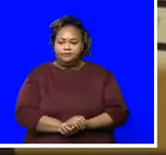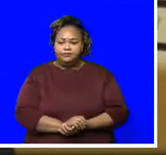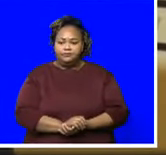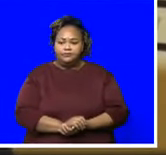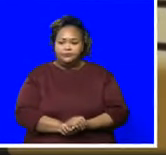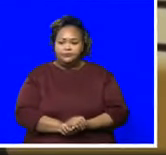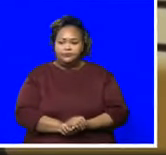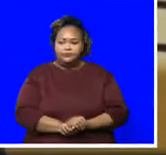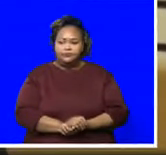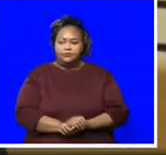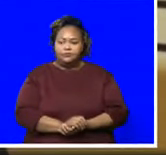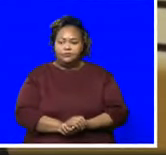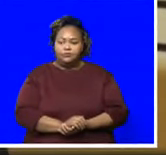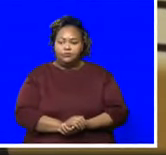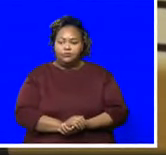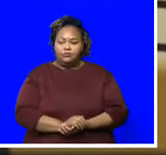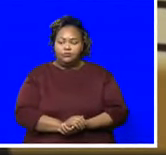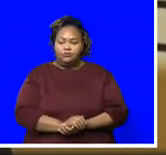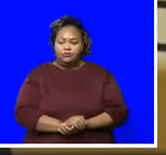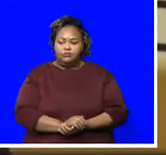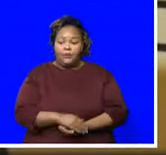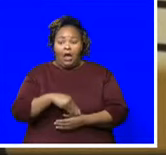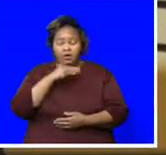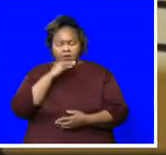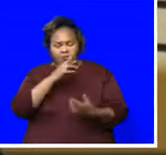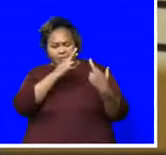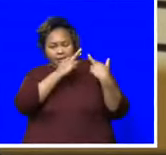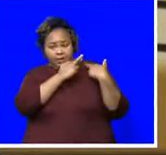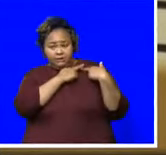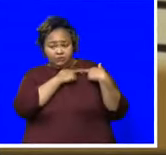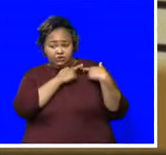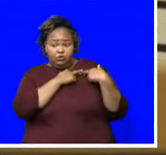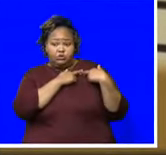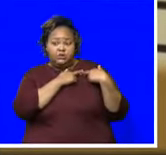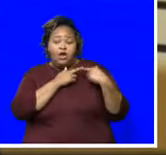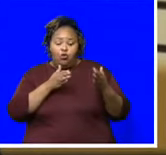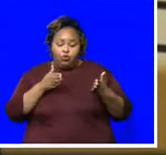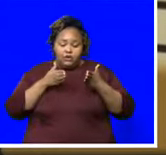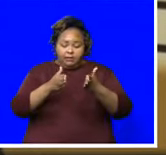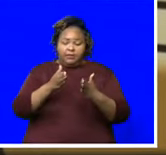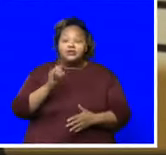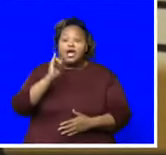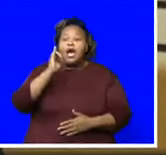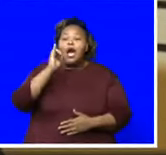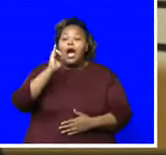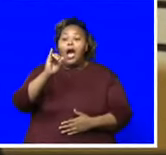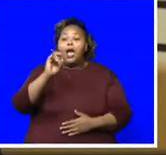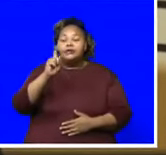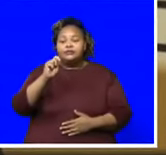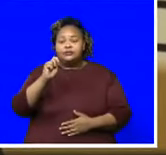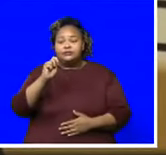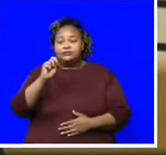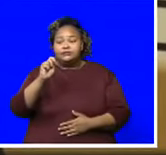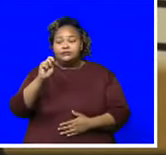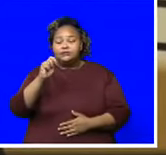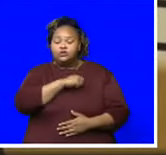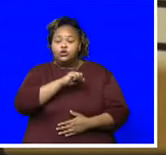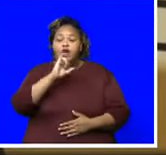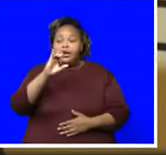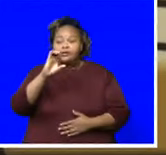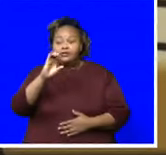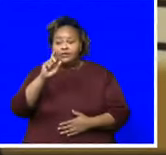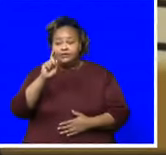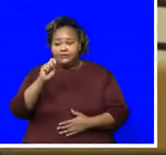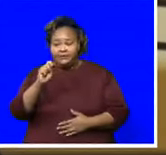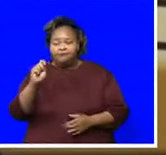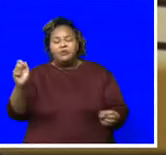that will place our country firmly in the technological space. This would indeed create